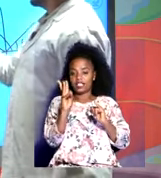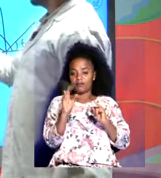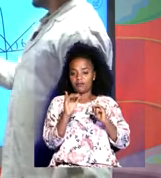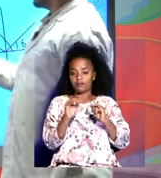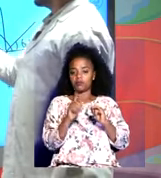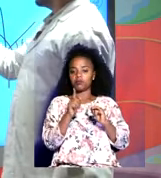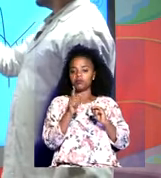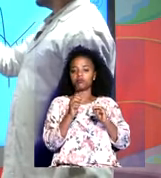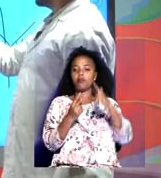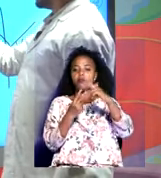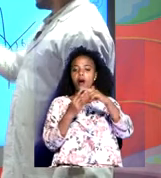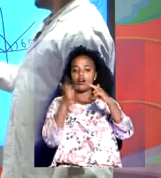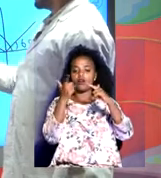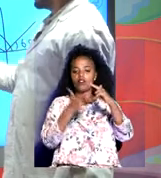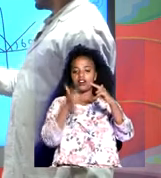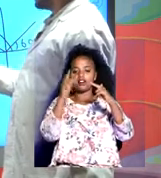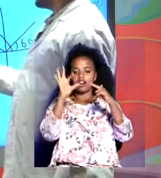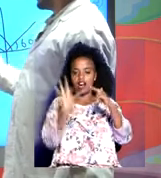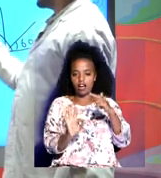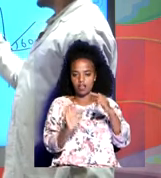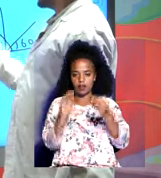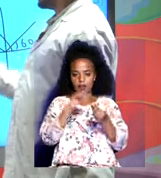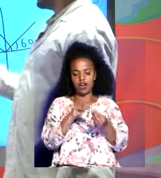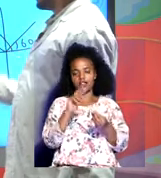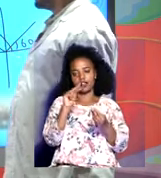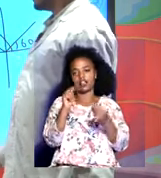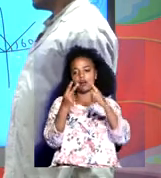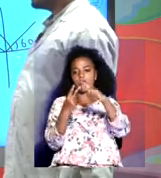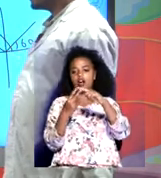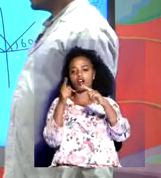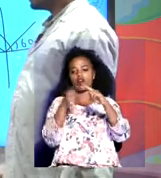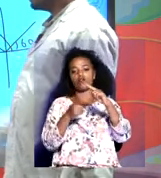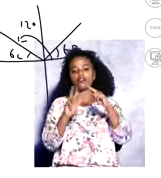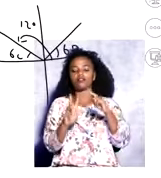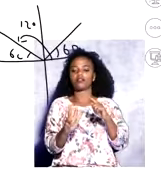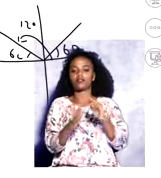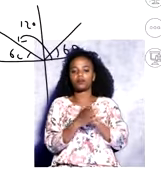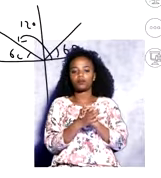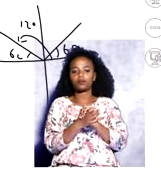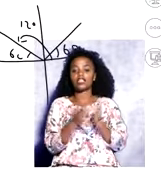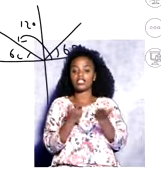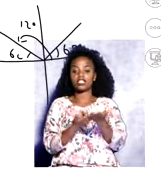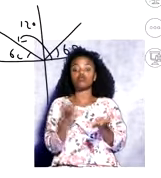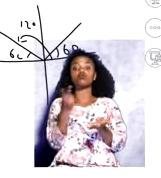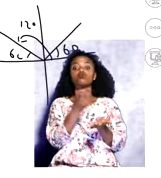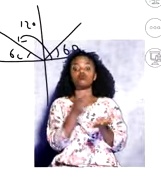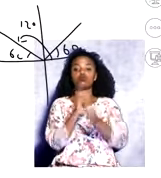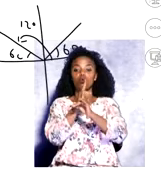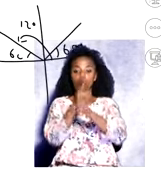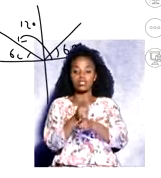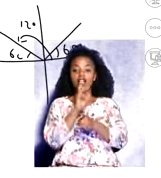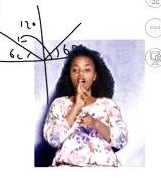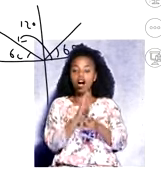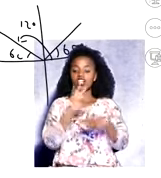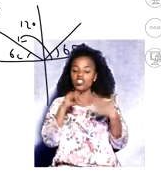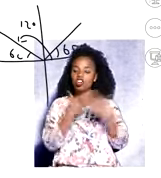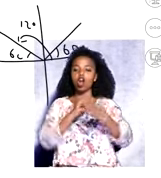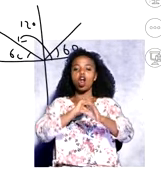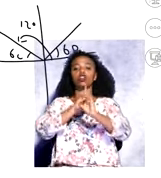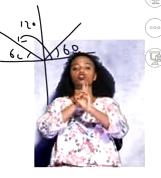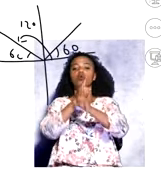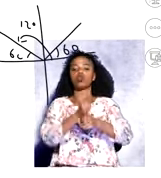6, you get that pi over 9 plus n pi over 3. So these two are the general